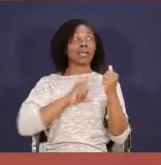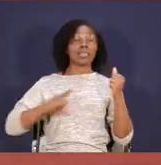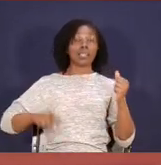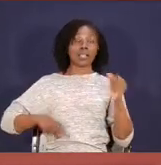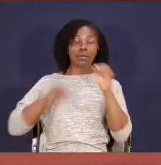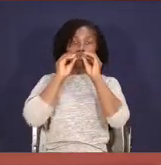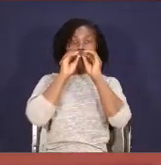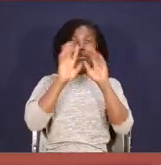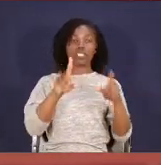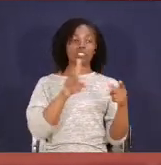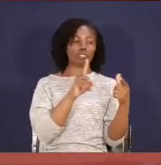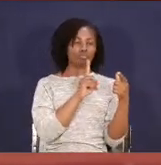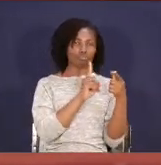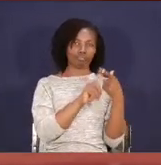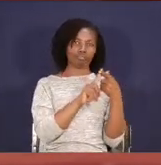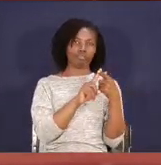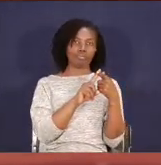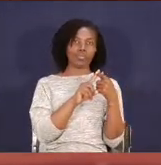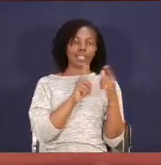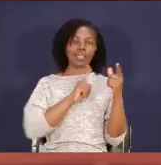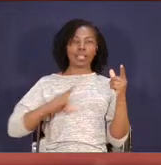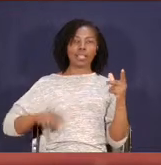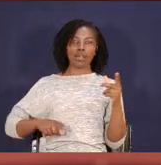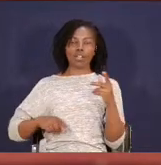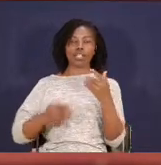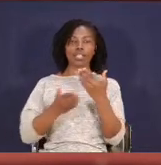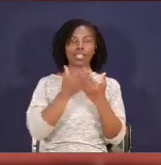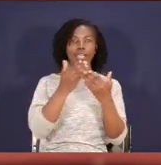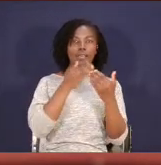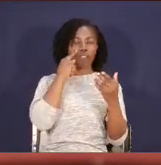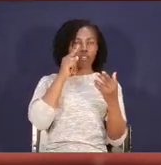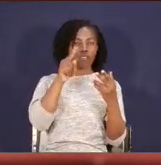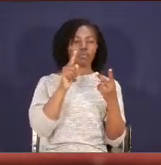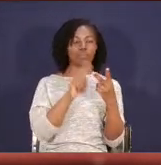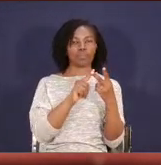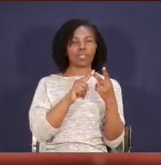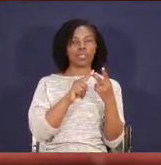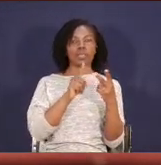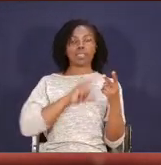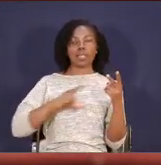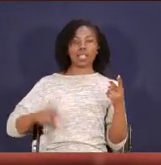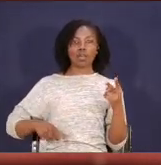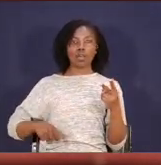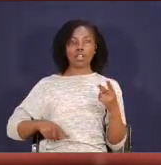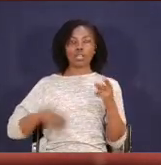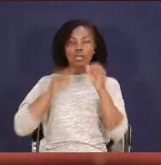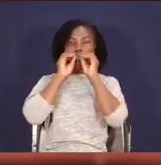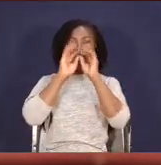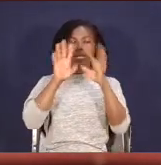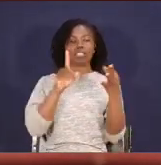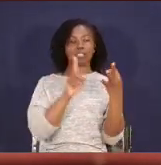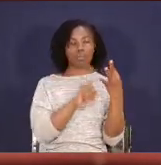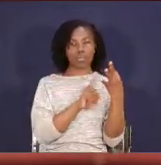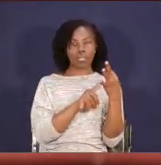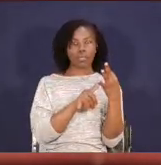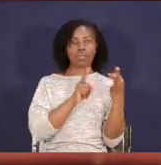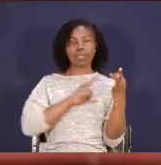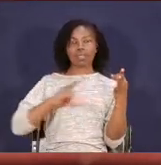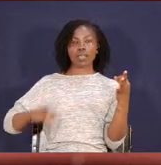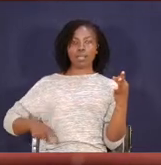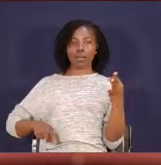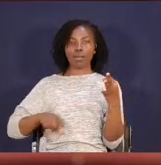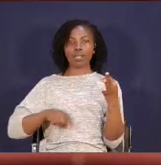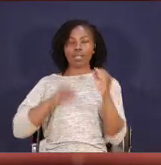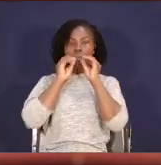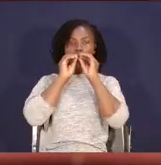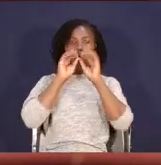you, number one. The Lord keep you, number two. The Lord cause his face to shine upon you, number three. The Lord be gracious